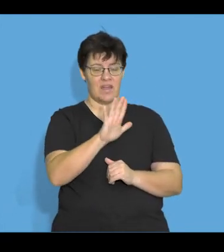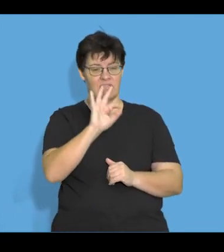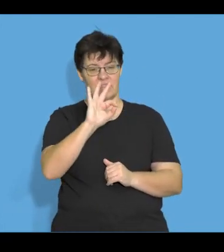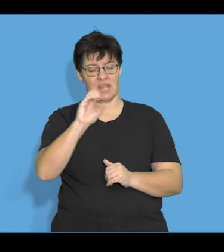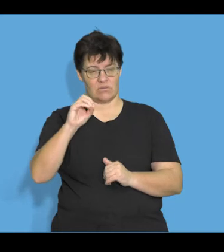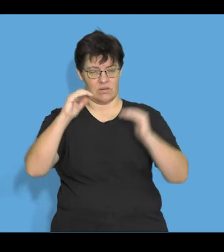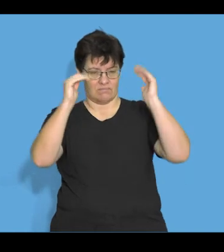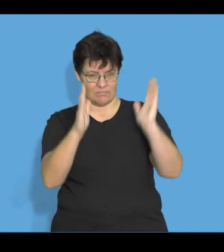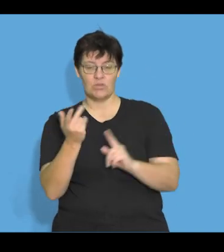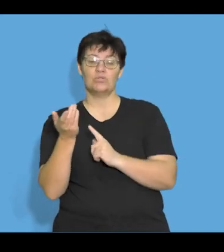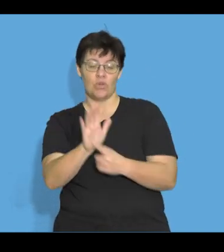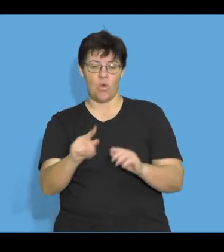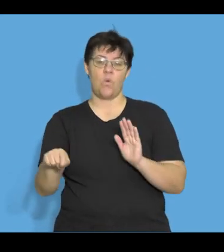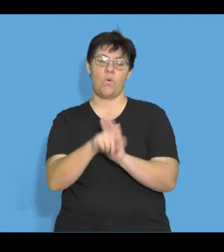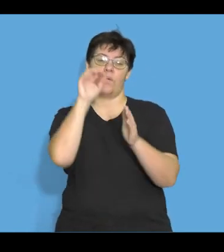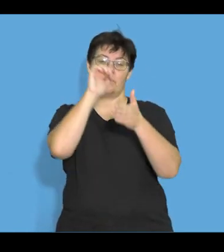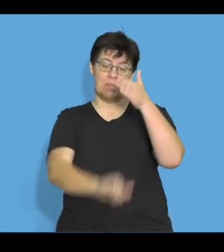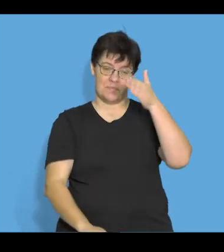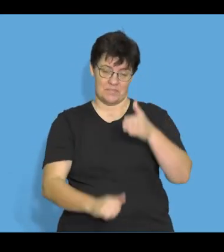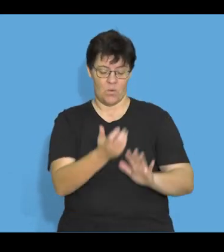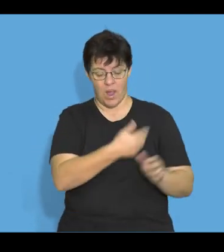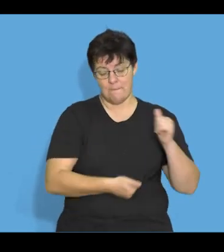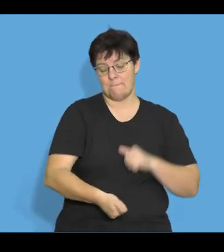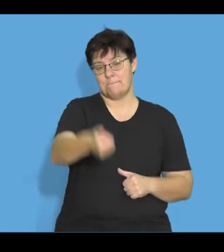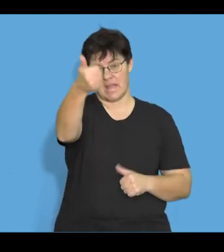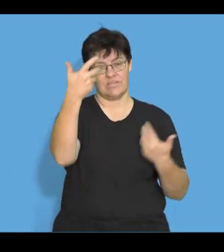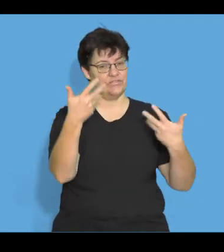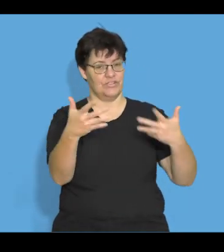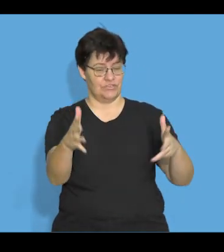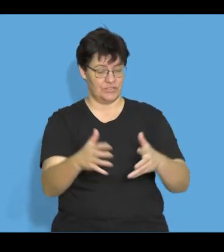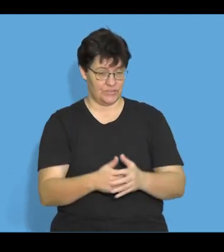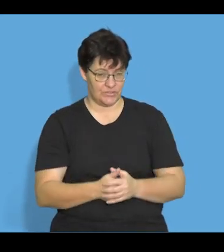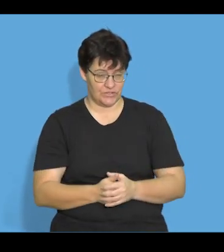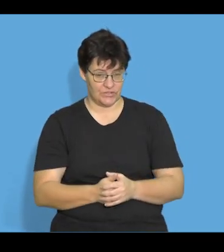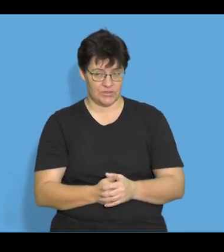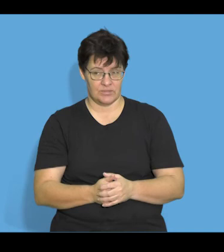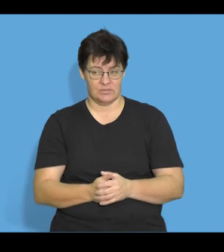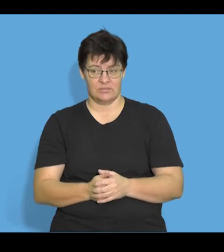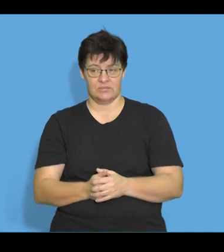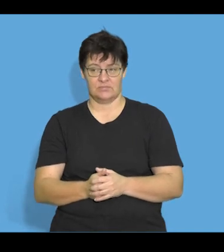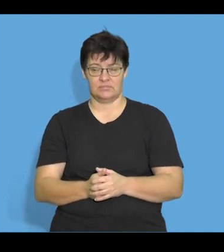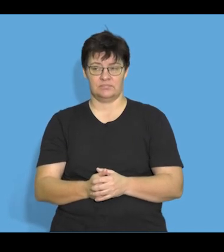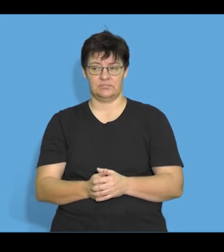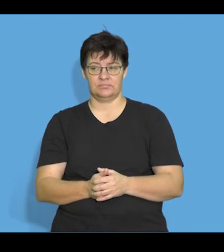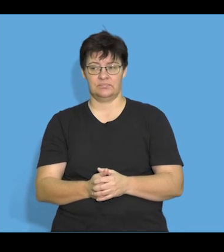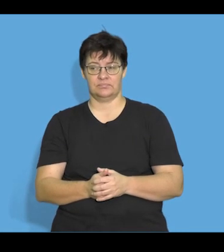to indicate that I have returned those goods to my suppliers. right? Going